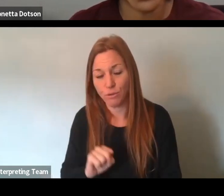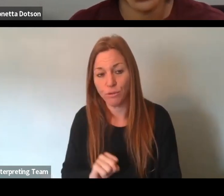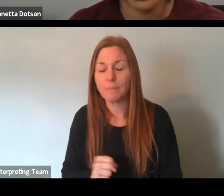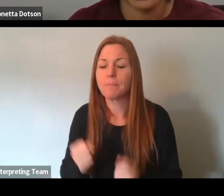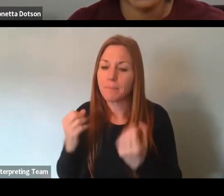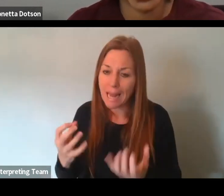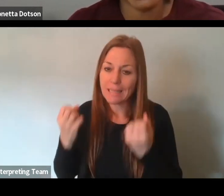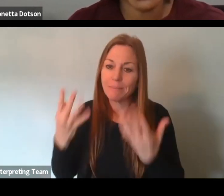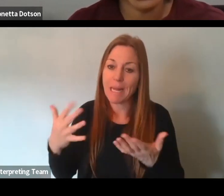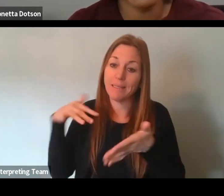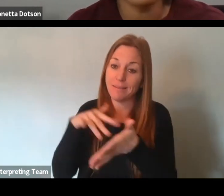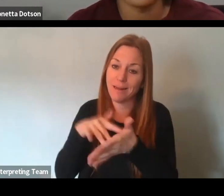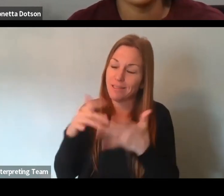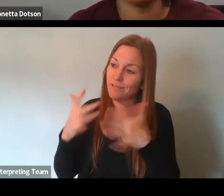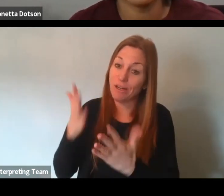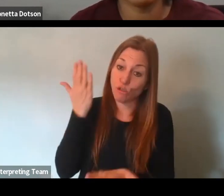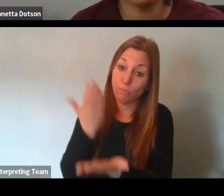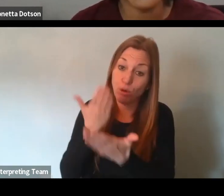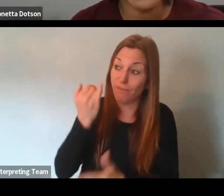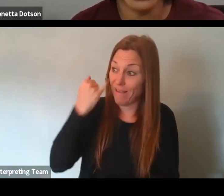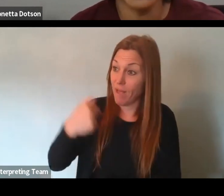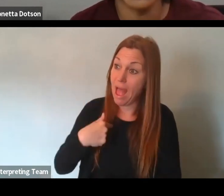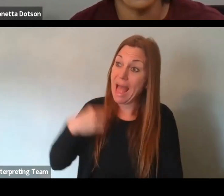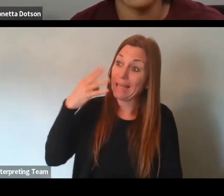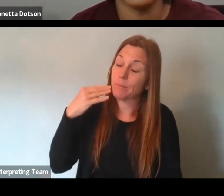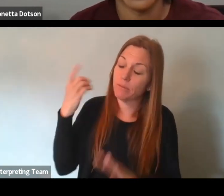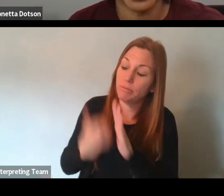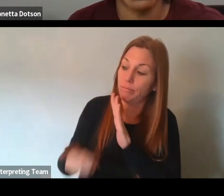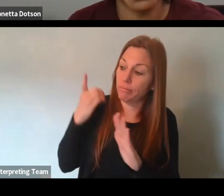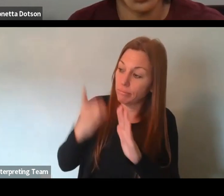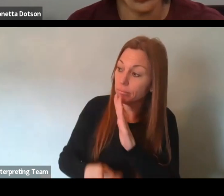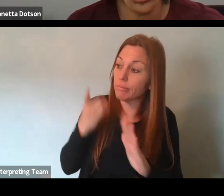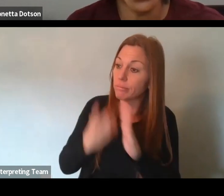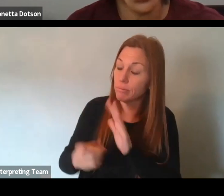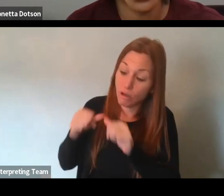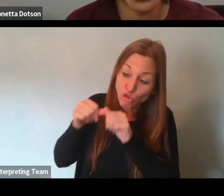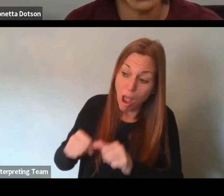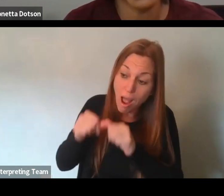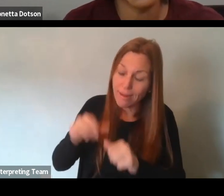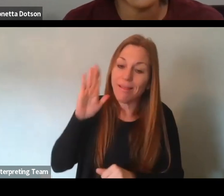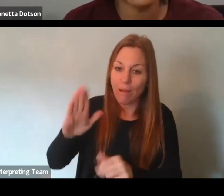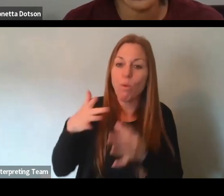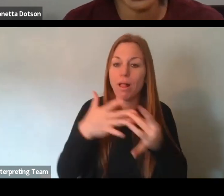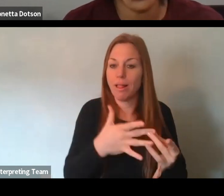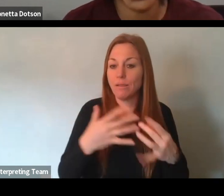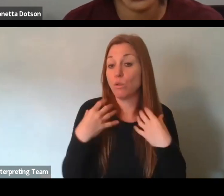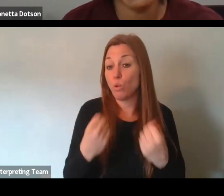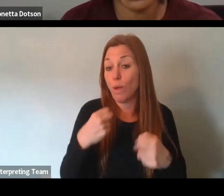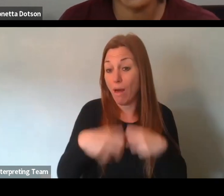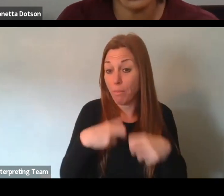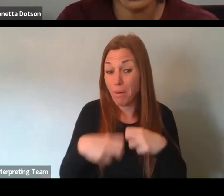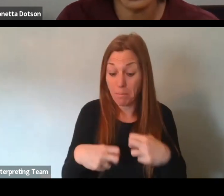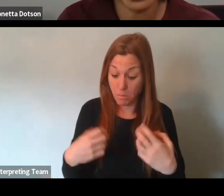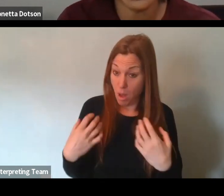lead to health problems. Everything ranging from breast cancer, high blood pressure,